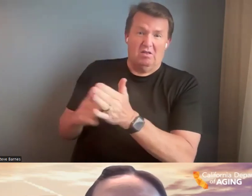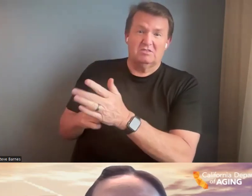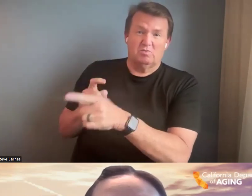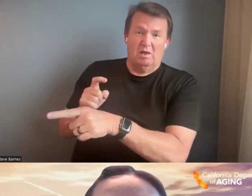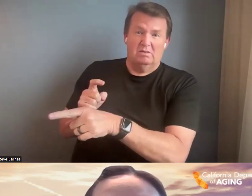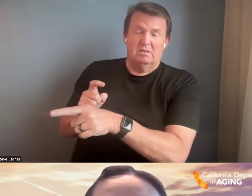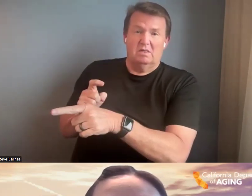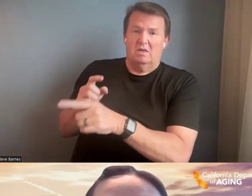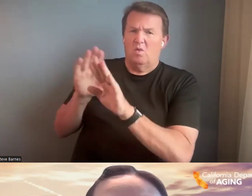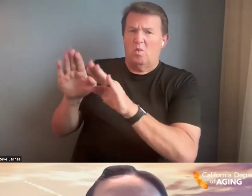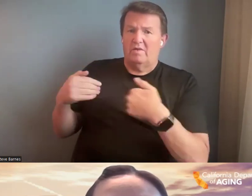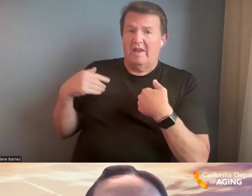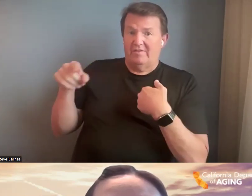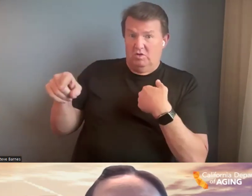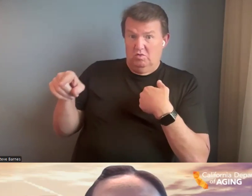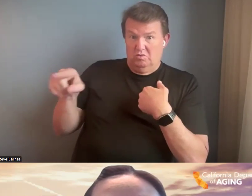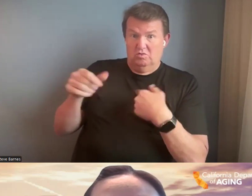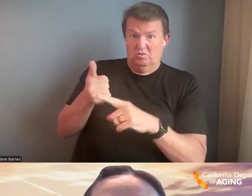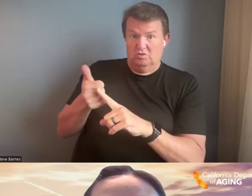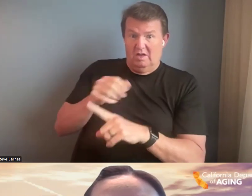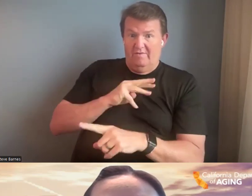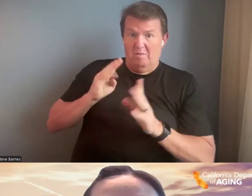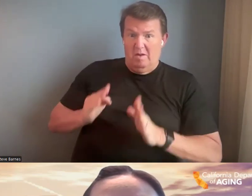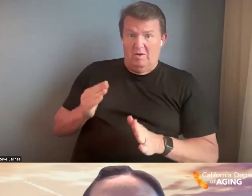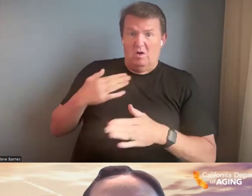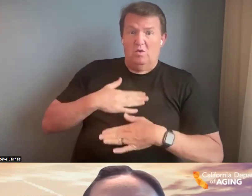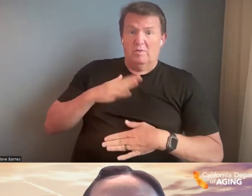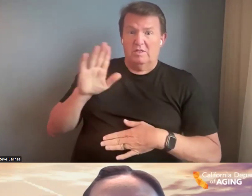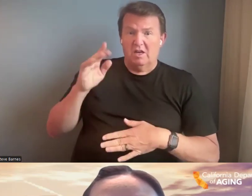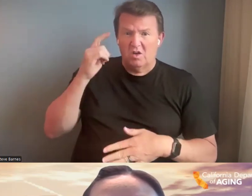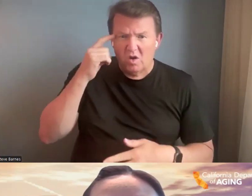you here as a member, and we appreciate your thoughtful